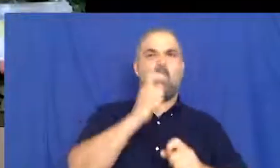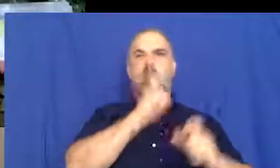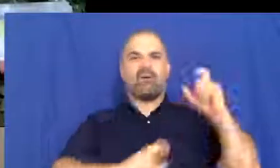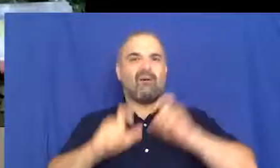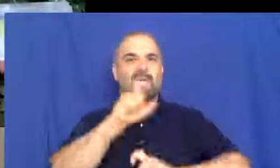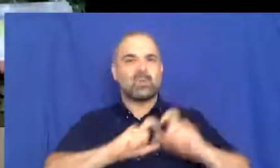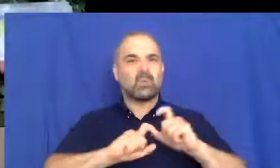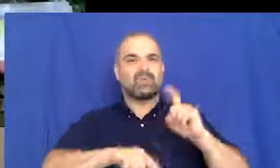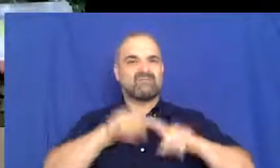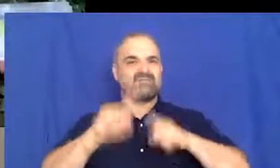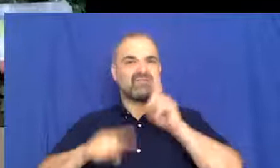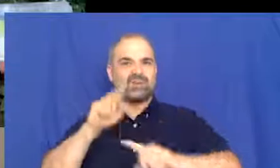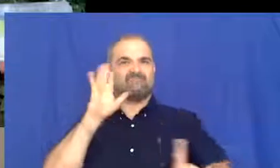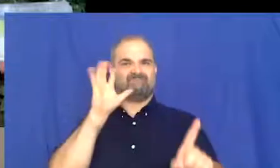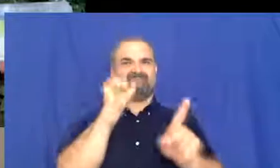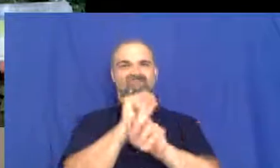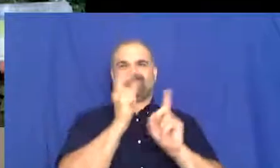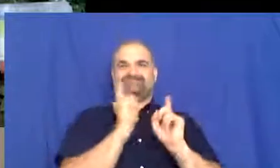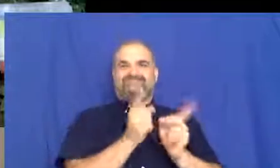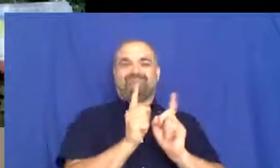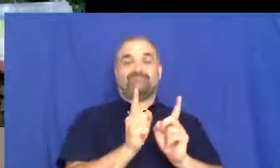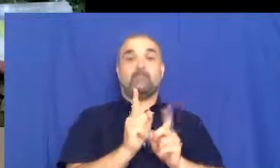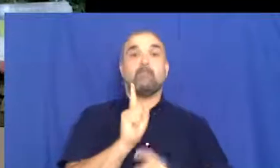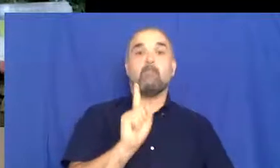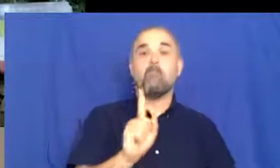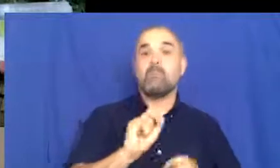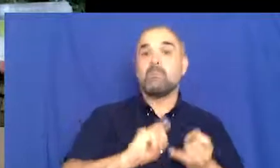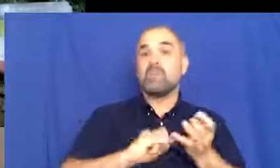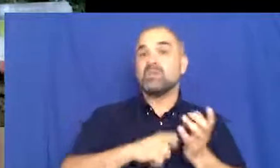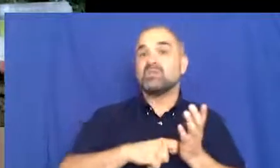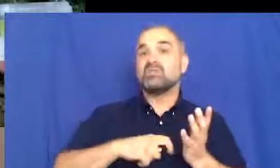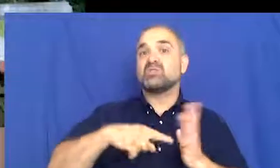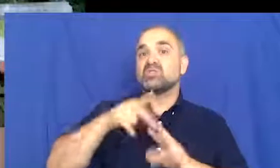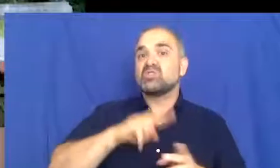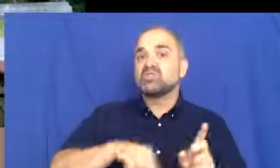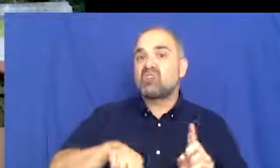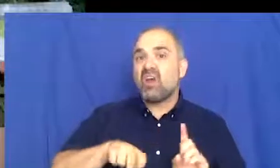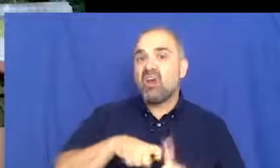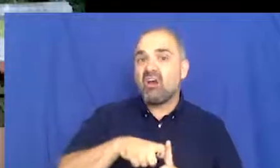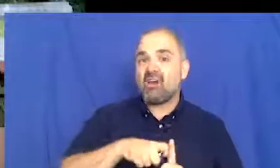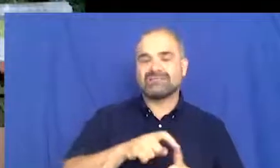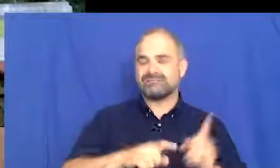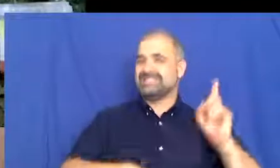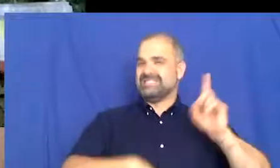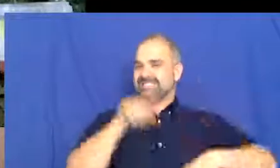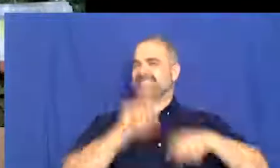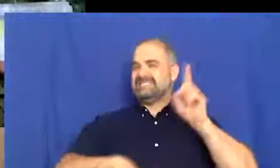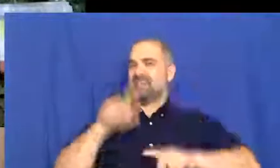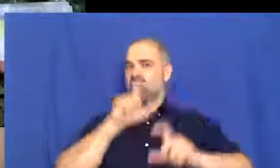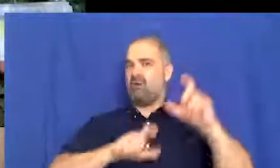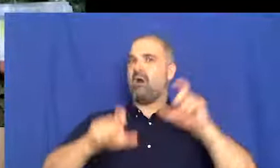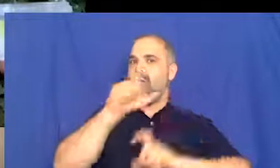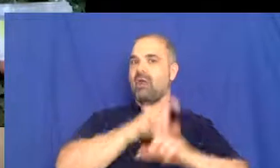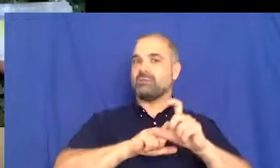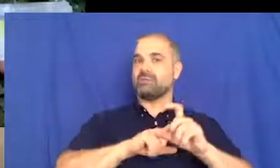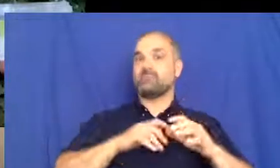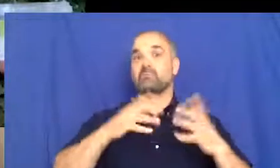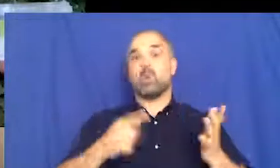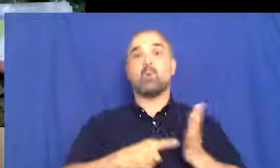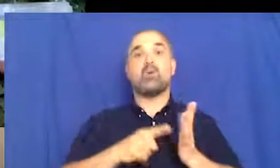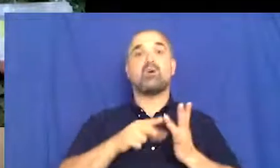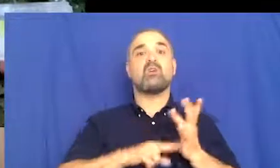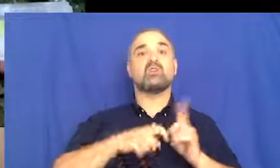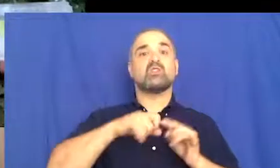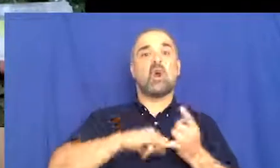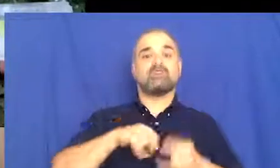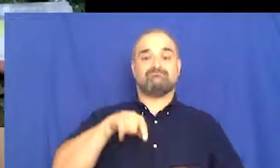such as cartoons and things like Pele. But skunks, striped skunks do come in lots and lots of different colours. So Tonks have just